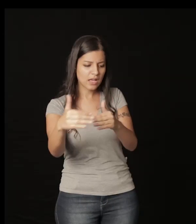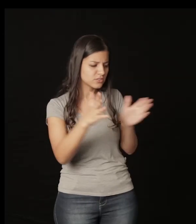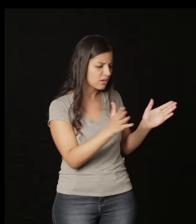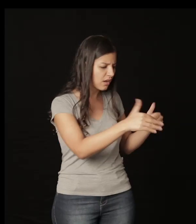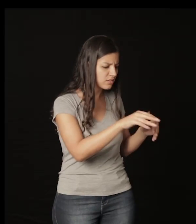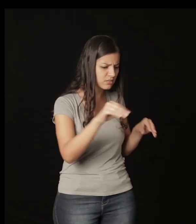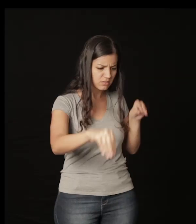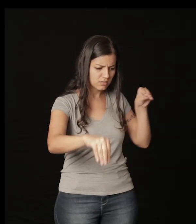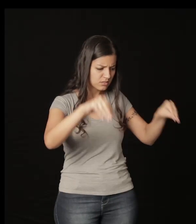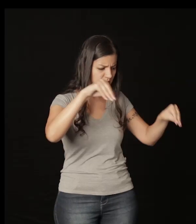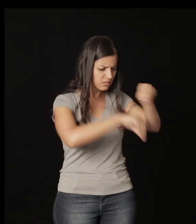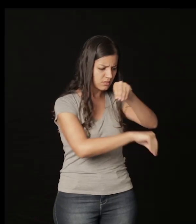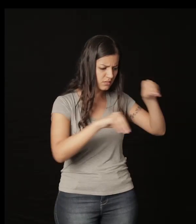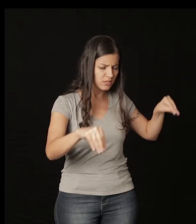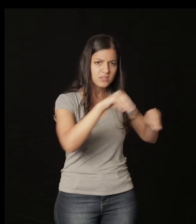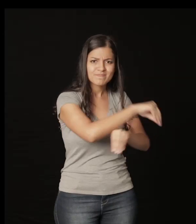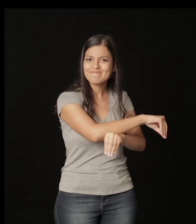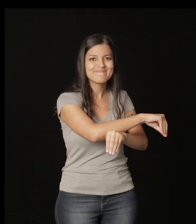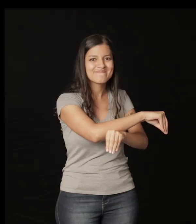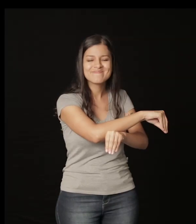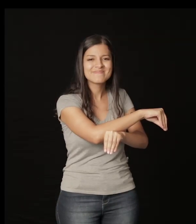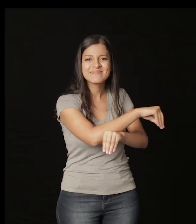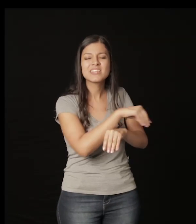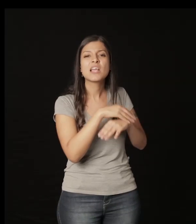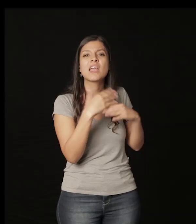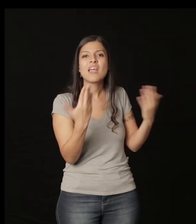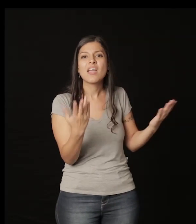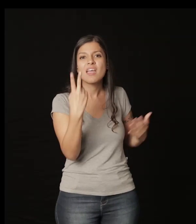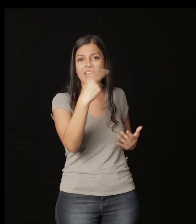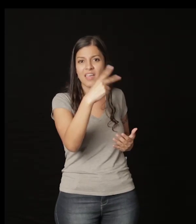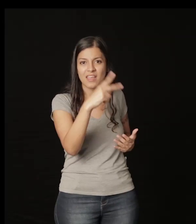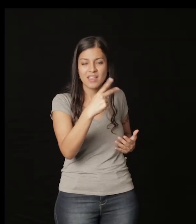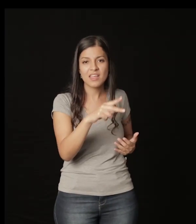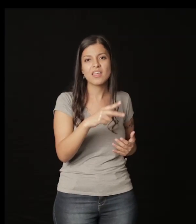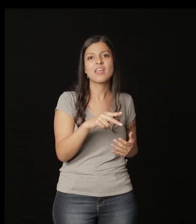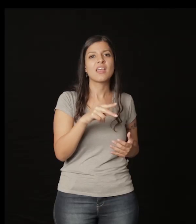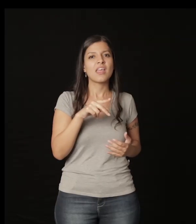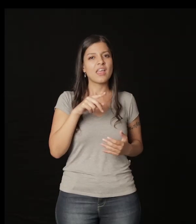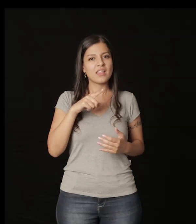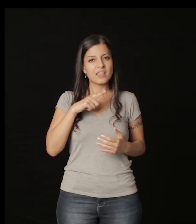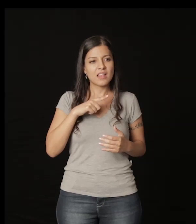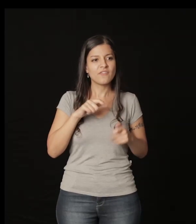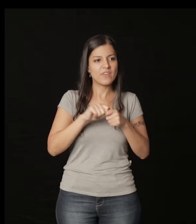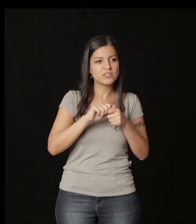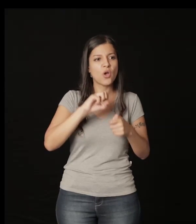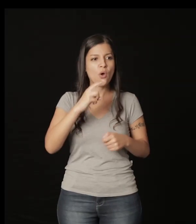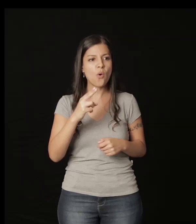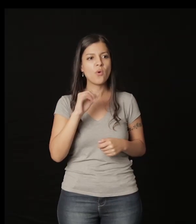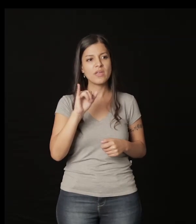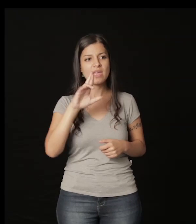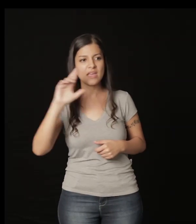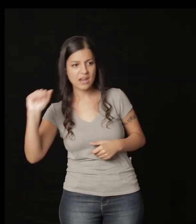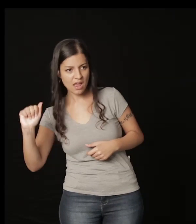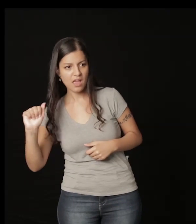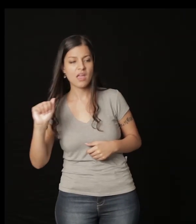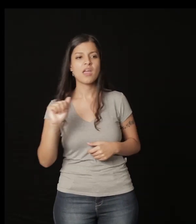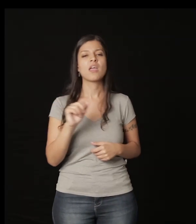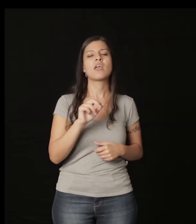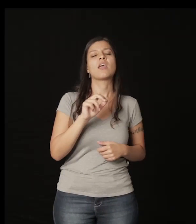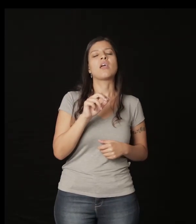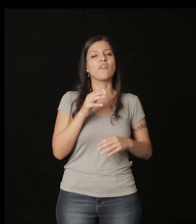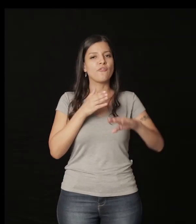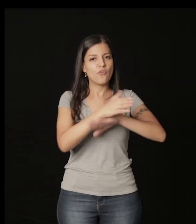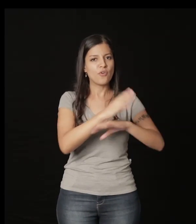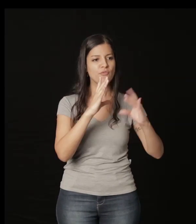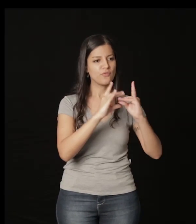box. And they weren't able to identify, you know, is that the head of Sean's daughter when we went to the